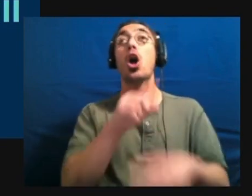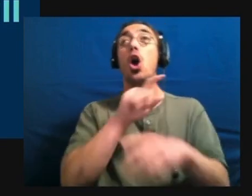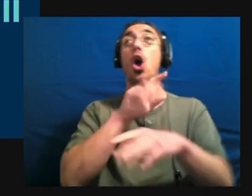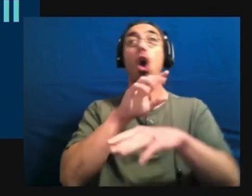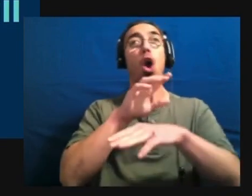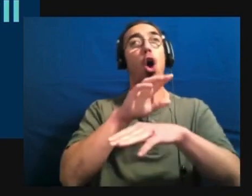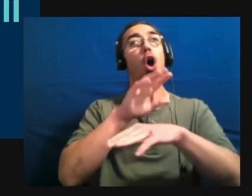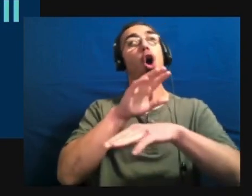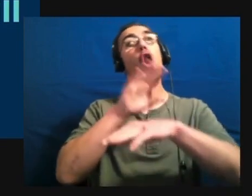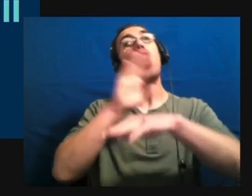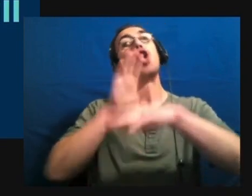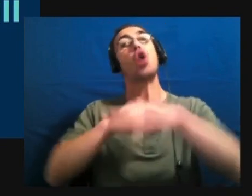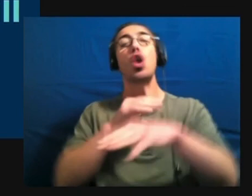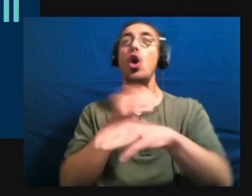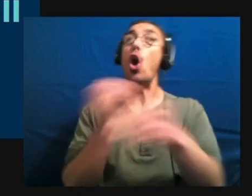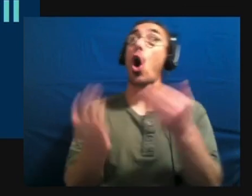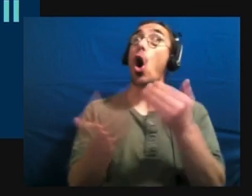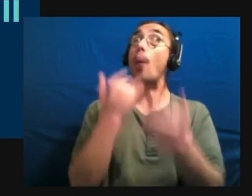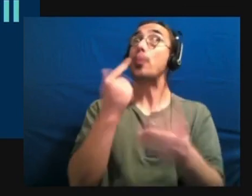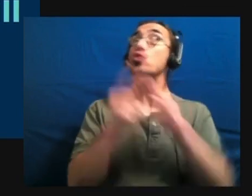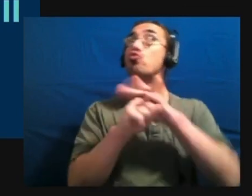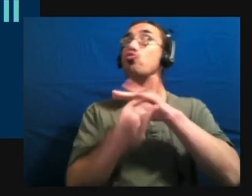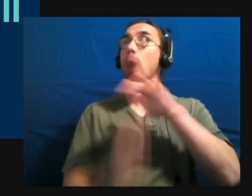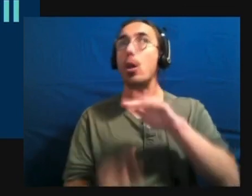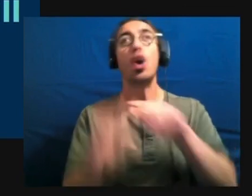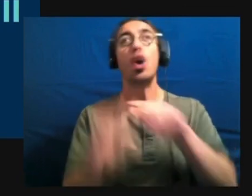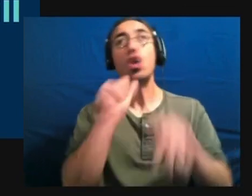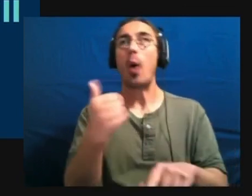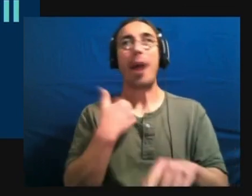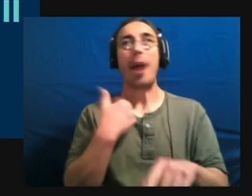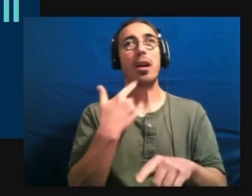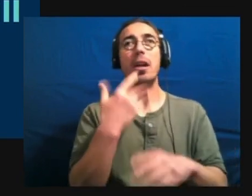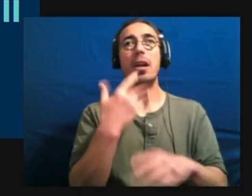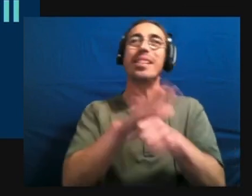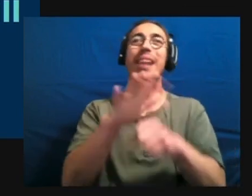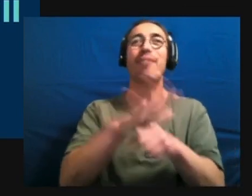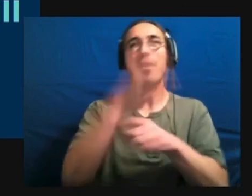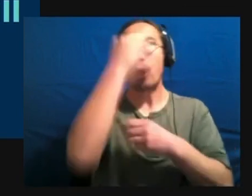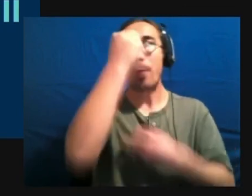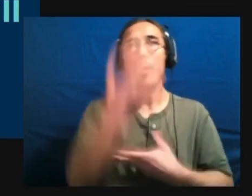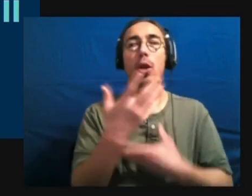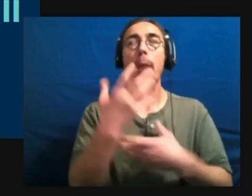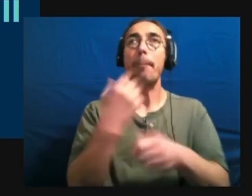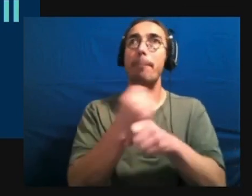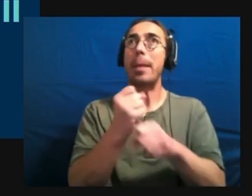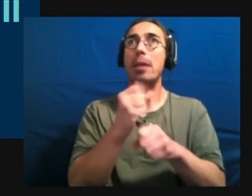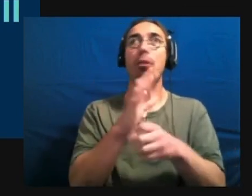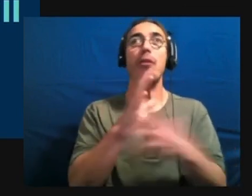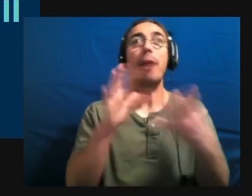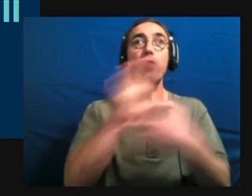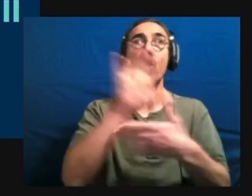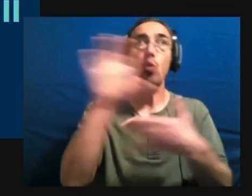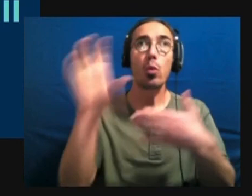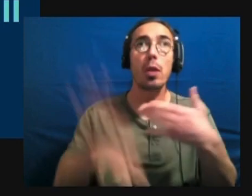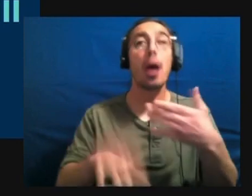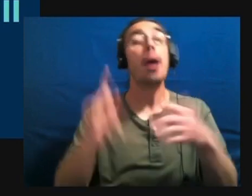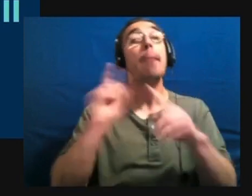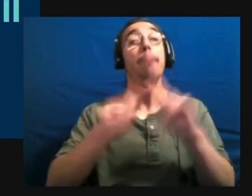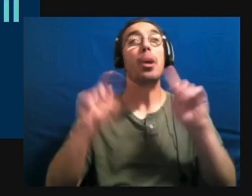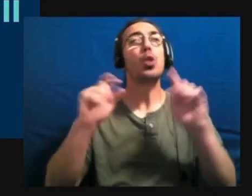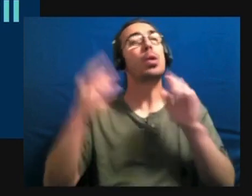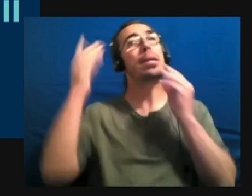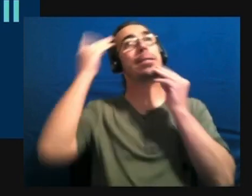And we don't have enough data around this to make a whole lot of conclusions, but I can kind of speculate a little